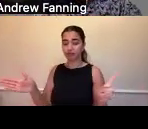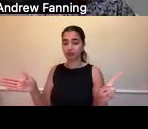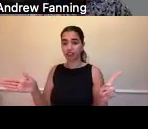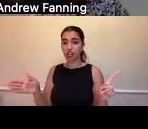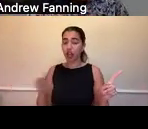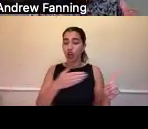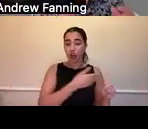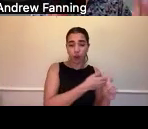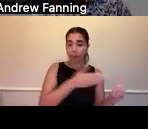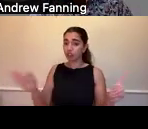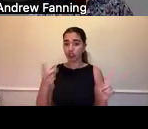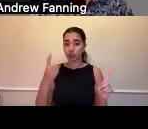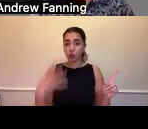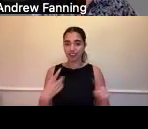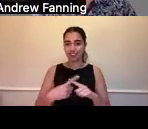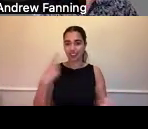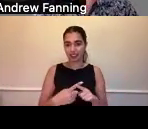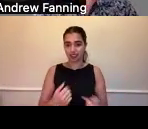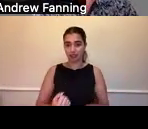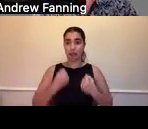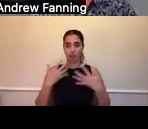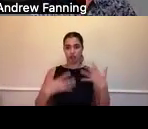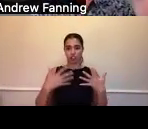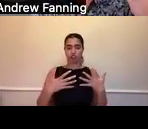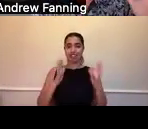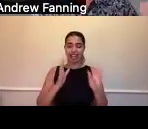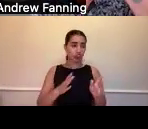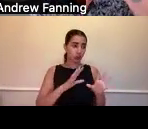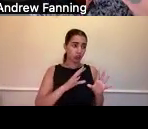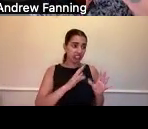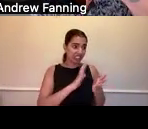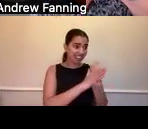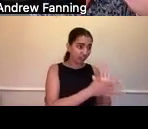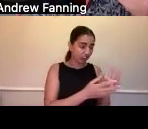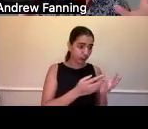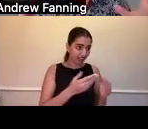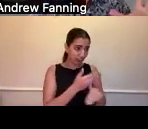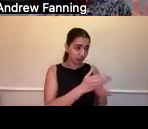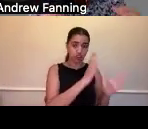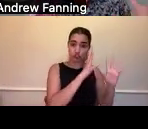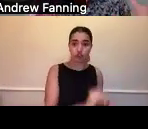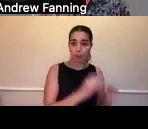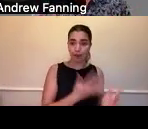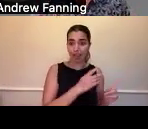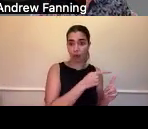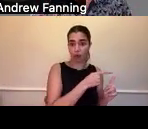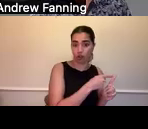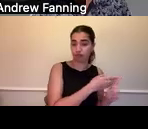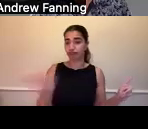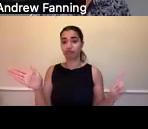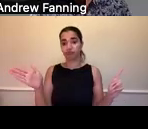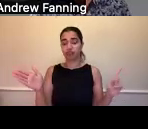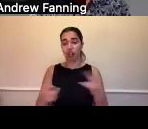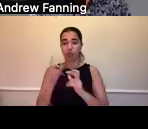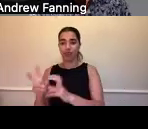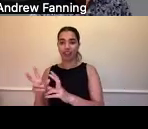the speed, at least based on our median results. So these are very, very challenging trends that we're facing. Now, of course,